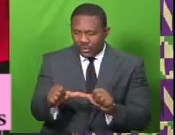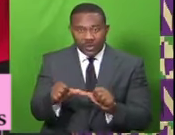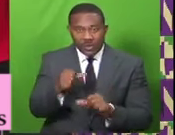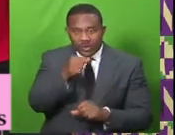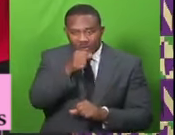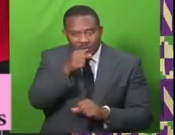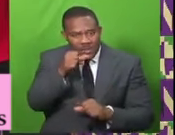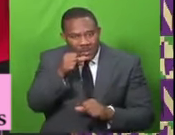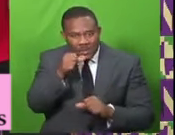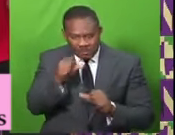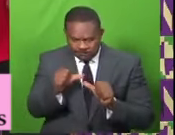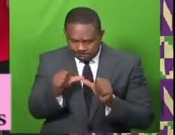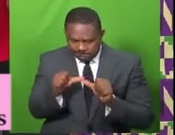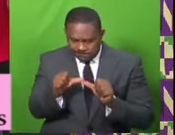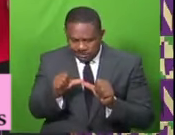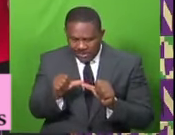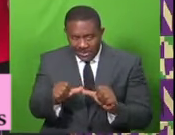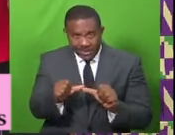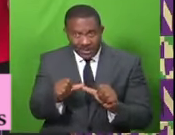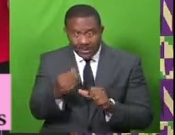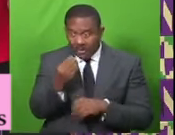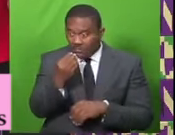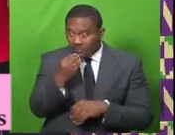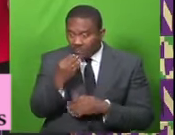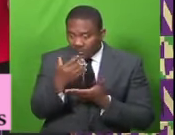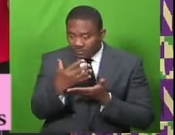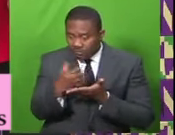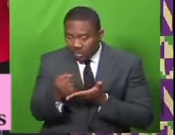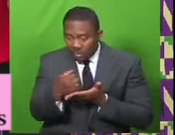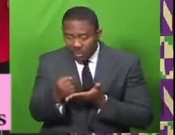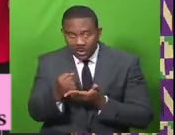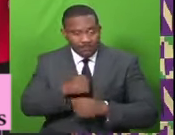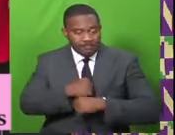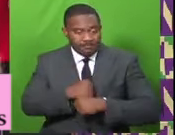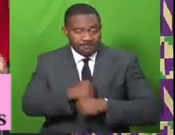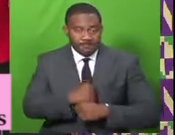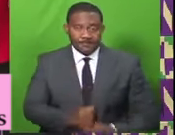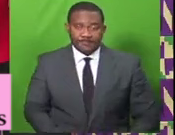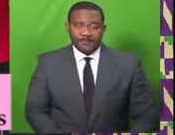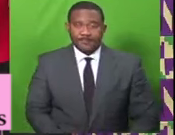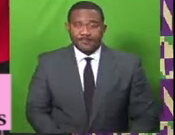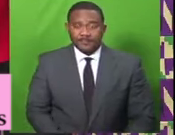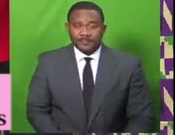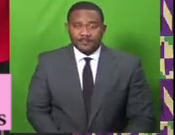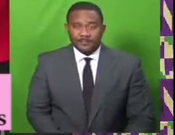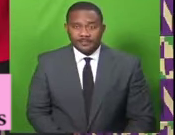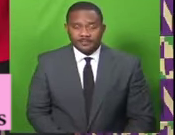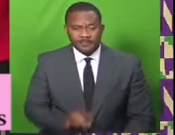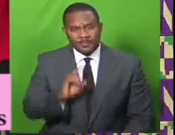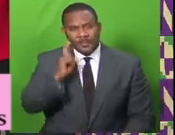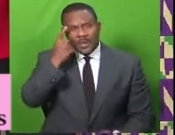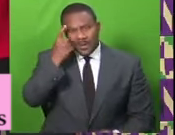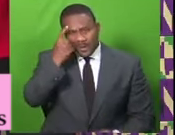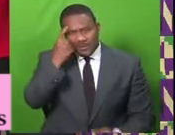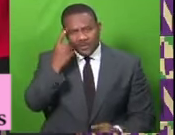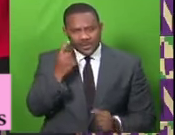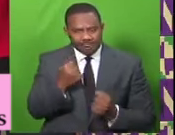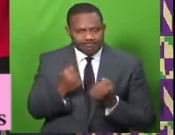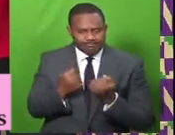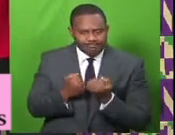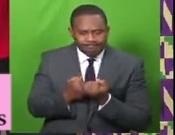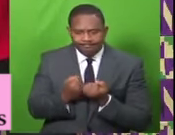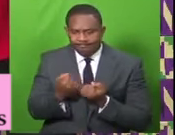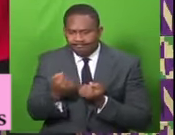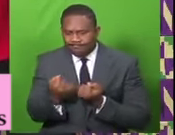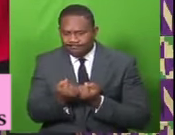and resilience against food insecurity. The government's response, among others, has been to continue to invest